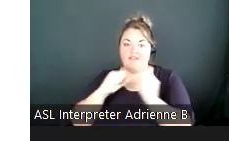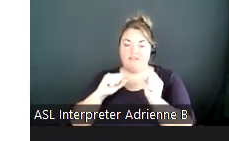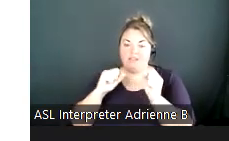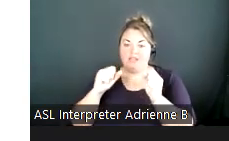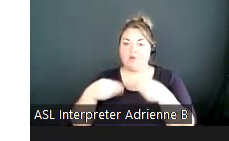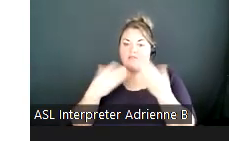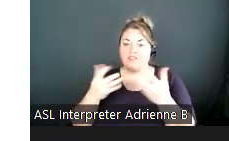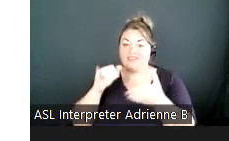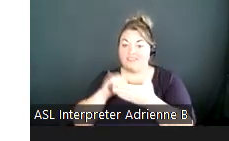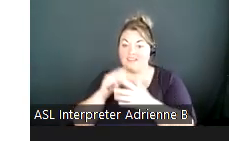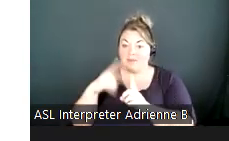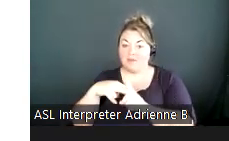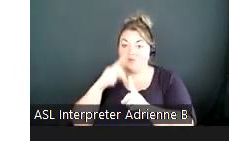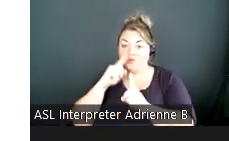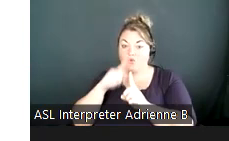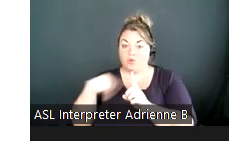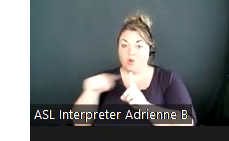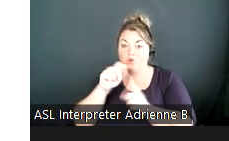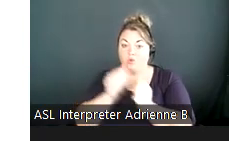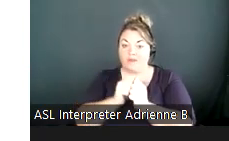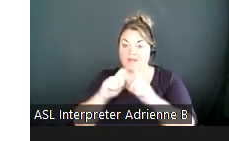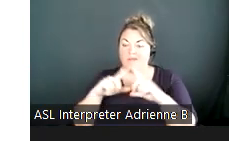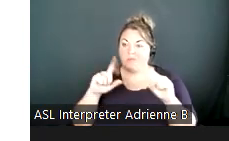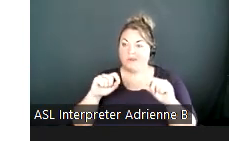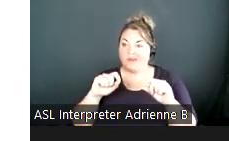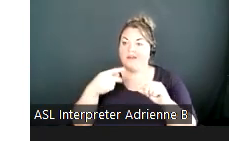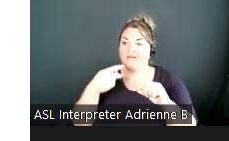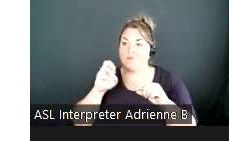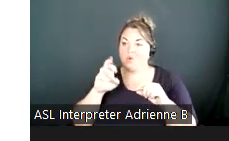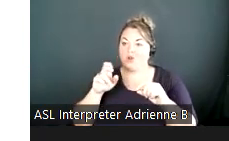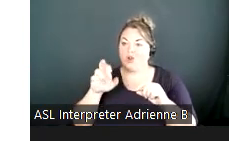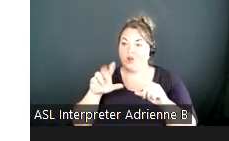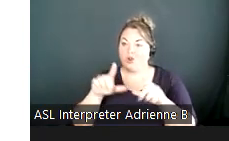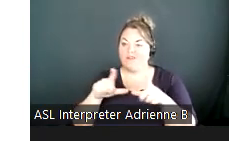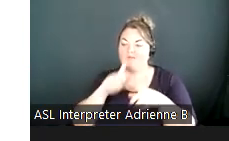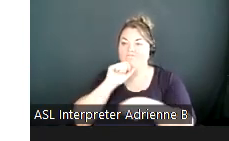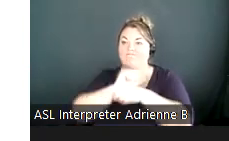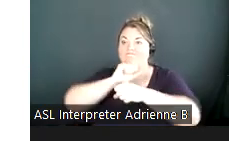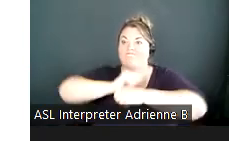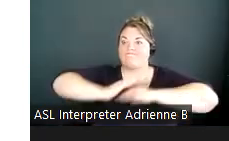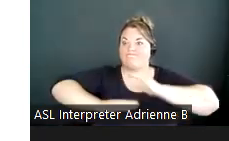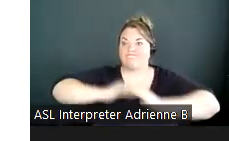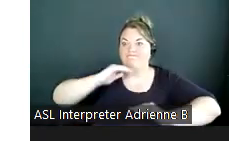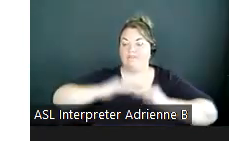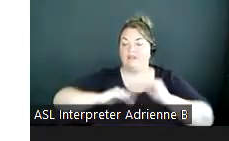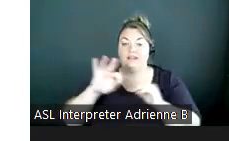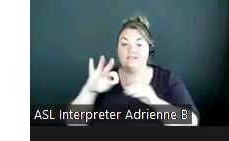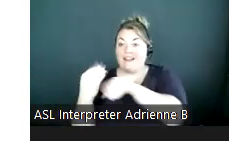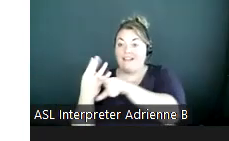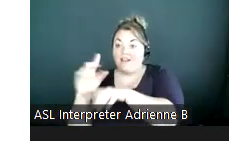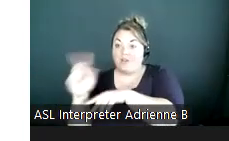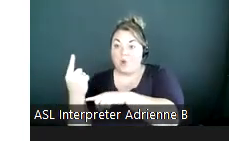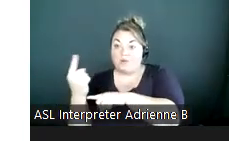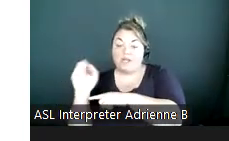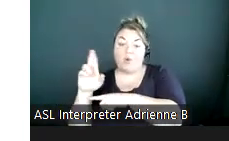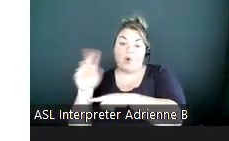is applicable to those with a brick and mortar location. So for any providers who are telehealth only or are